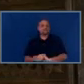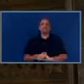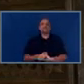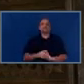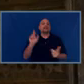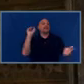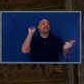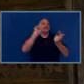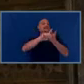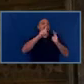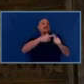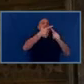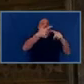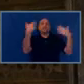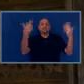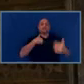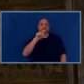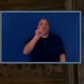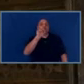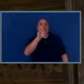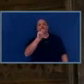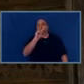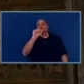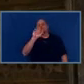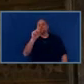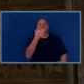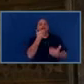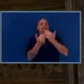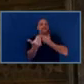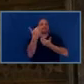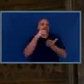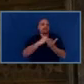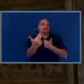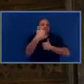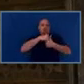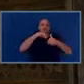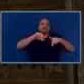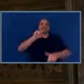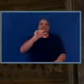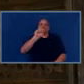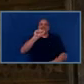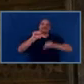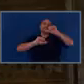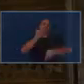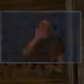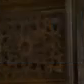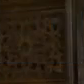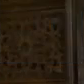Until next time, I'm Lauren Ward. Thanks again for joining us, and this has been NASA Science Live.